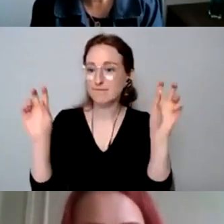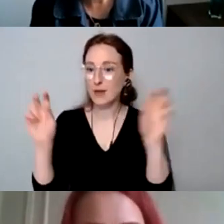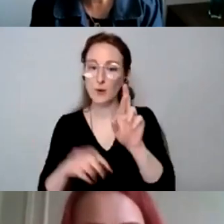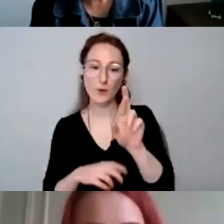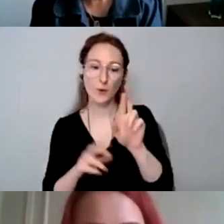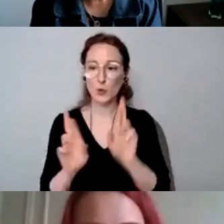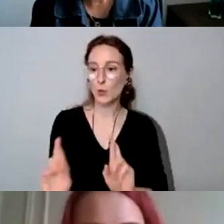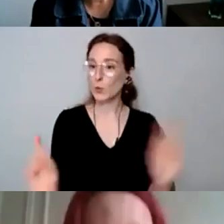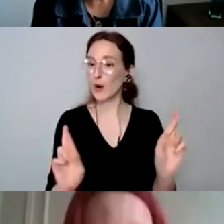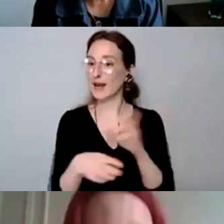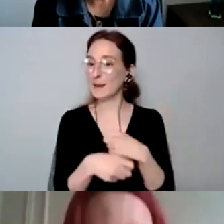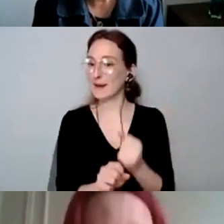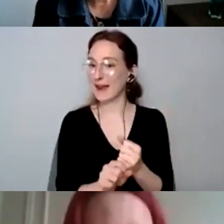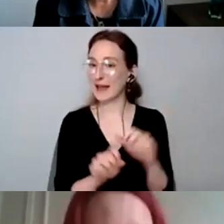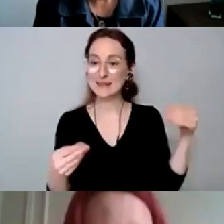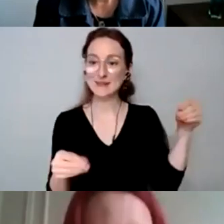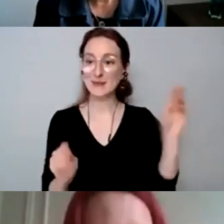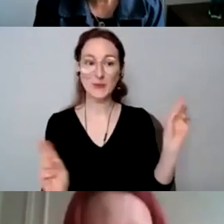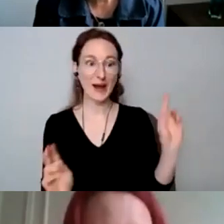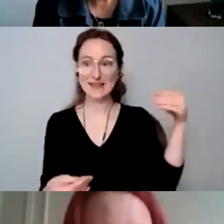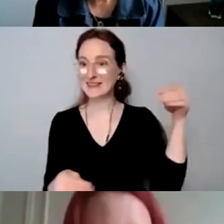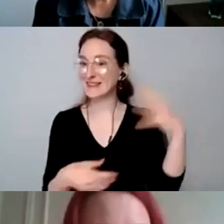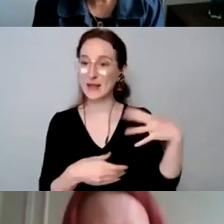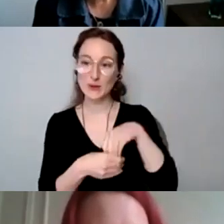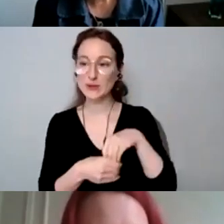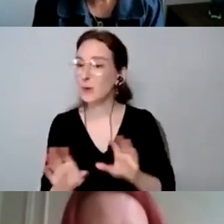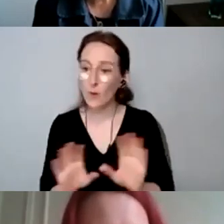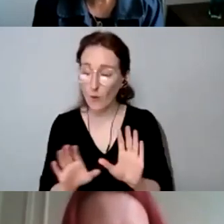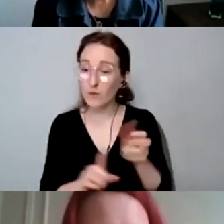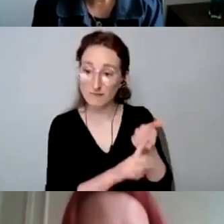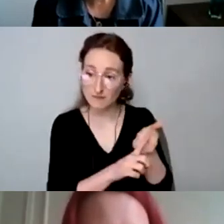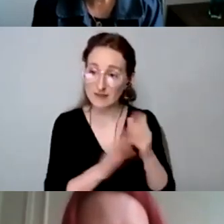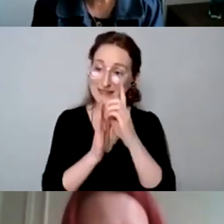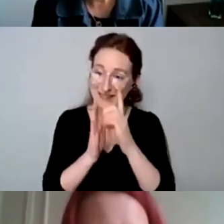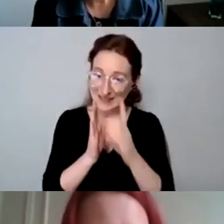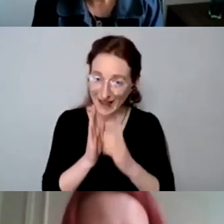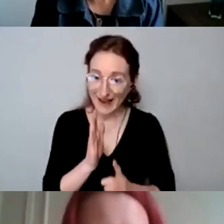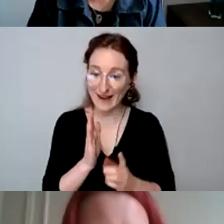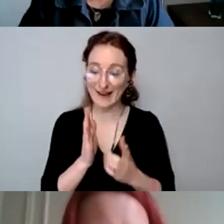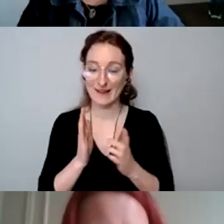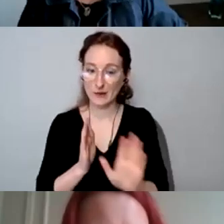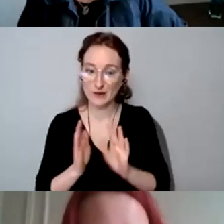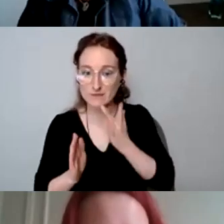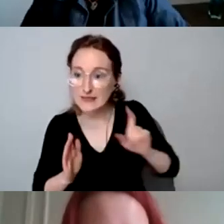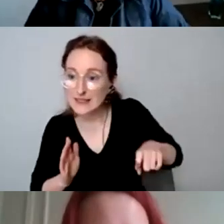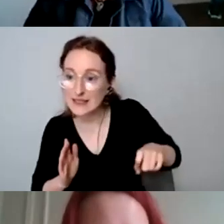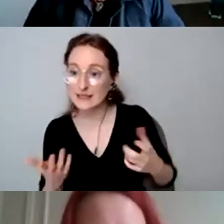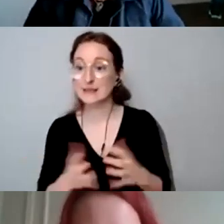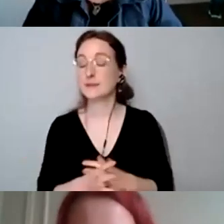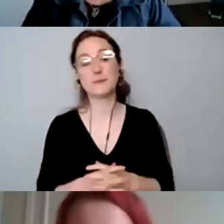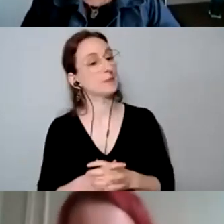but instead in designing what they should be, partially. And I'm saying this